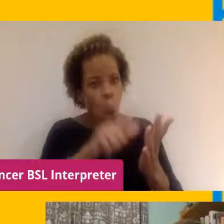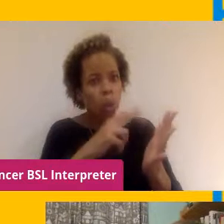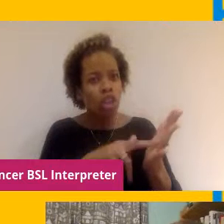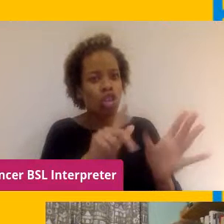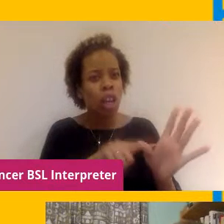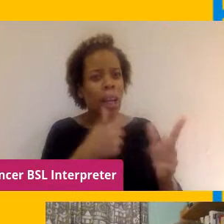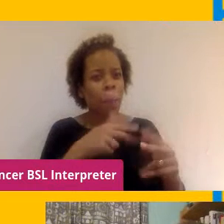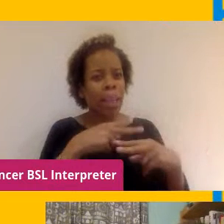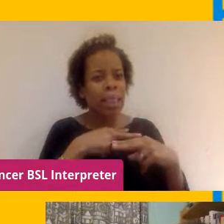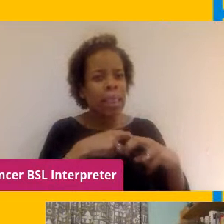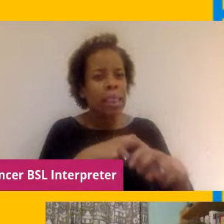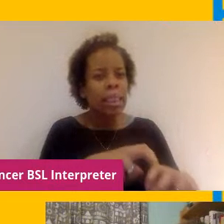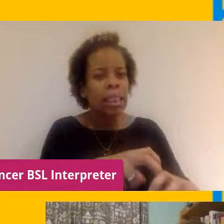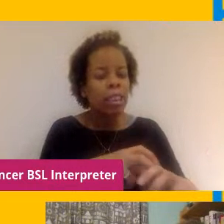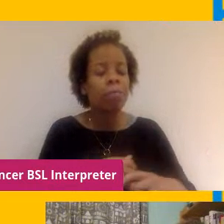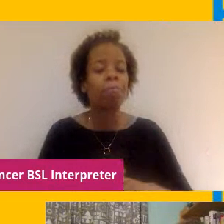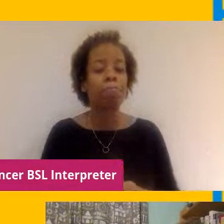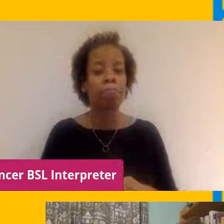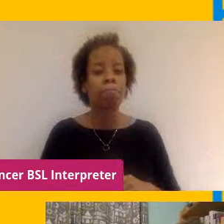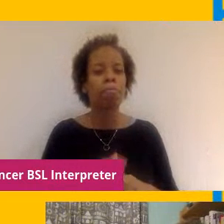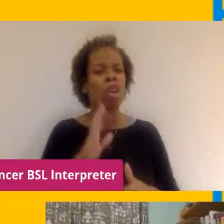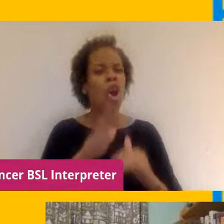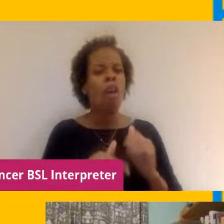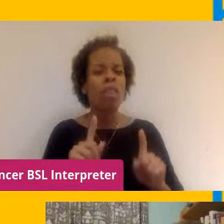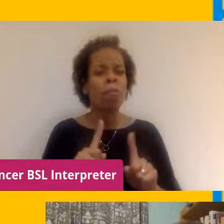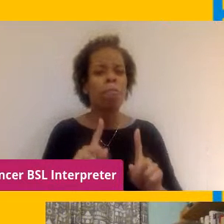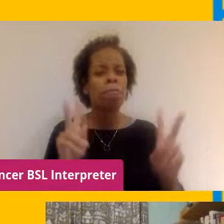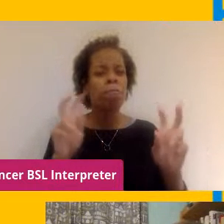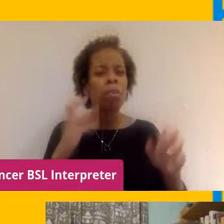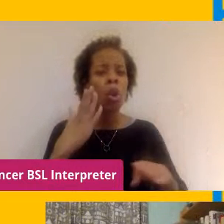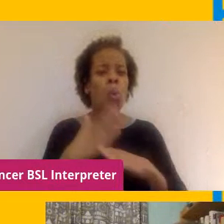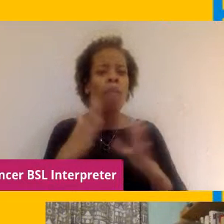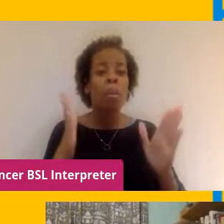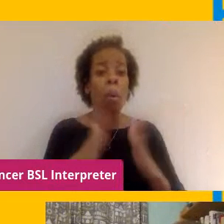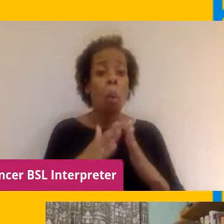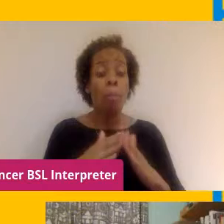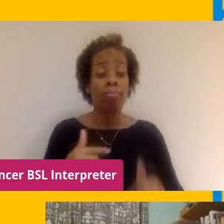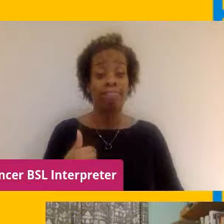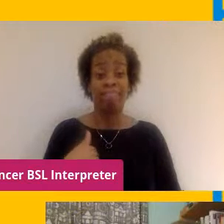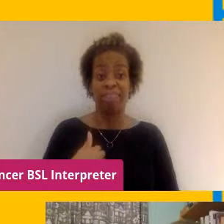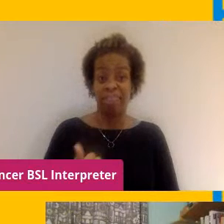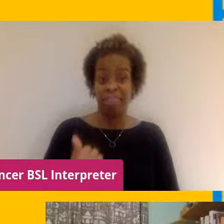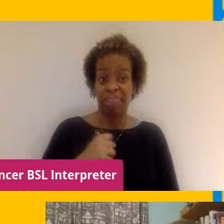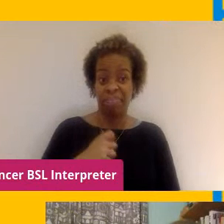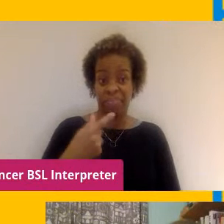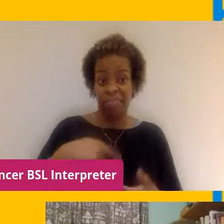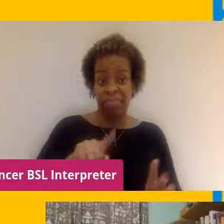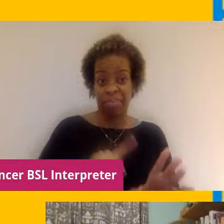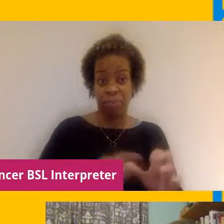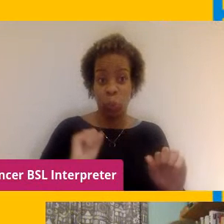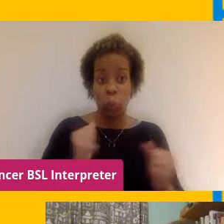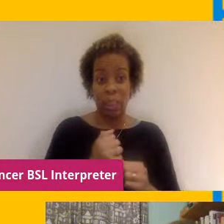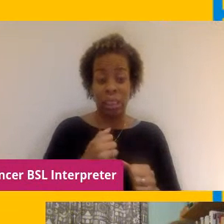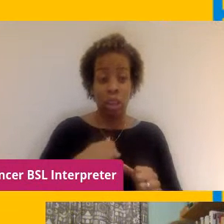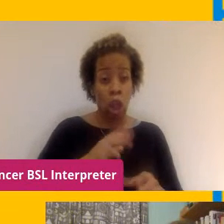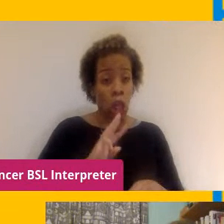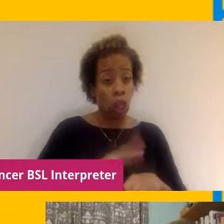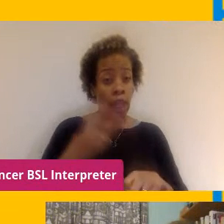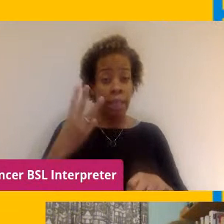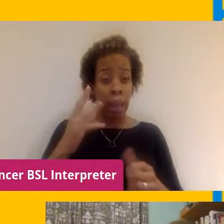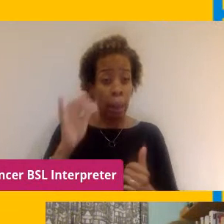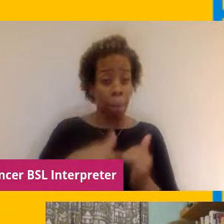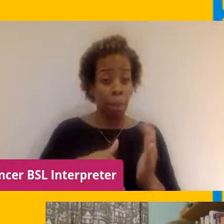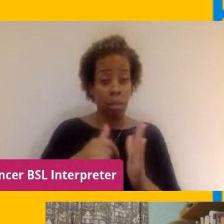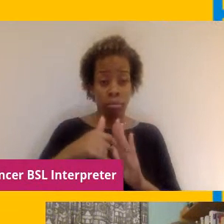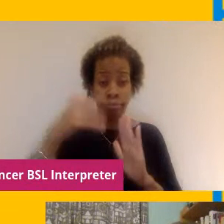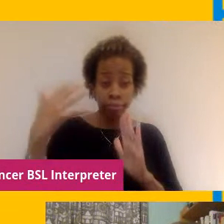working from home. And the question says, I expect my electricity bills to be 3 times higher this winter, if not more, as I continue to work